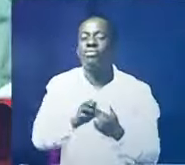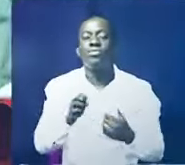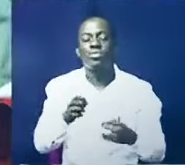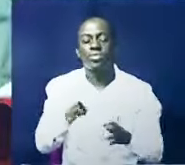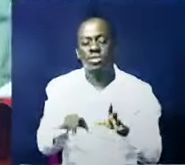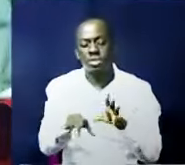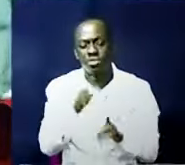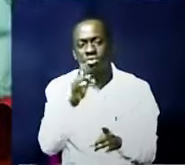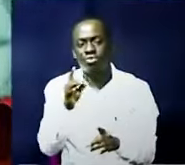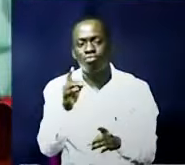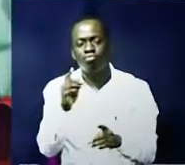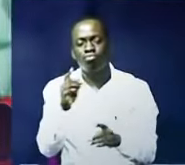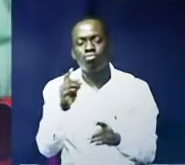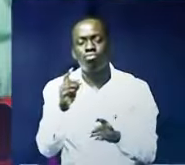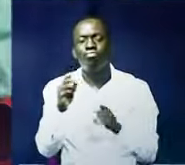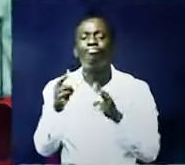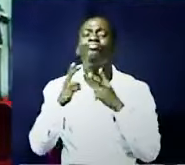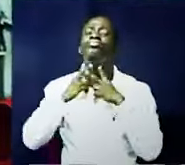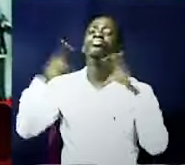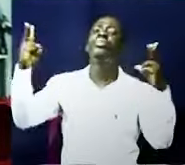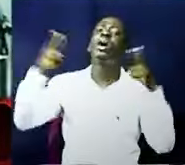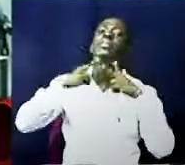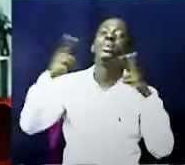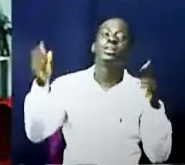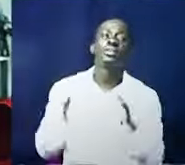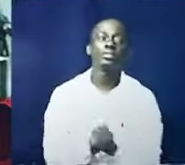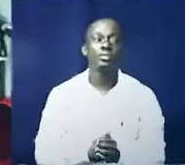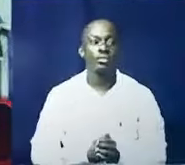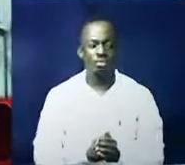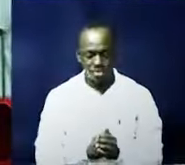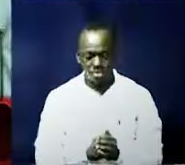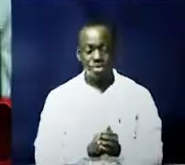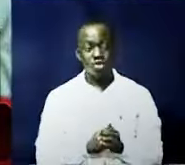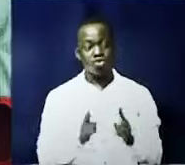So this one, possessed by impure spirit, was in the